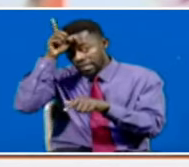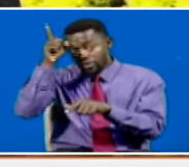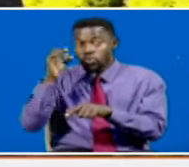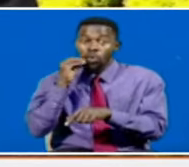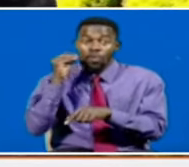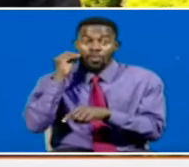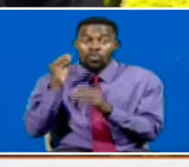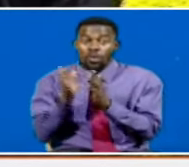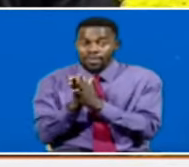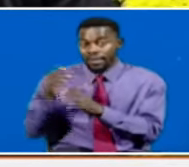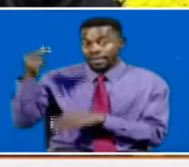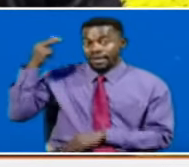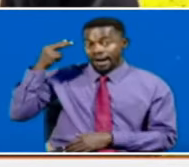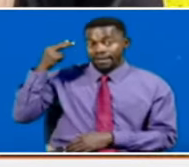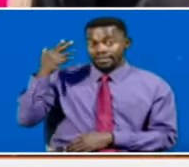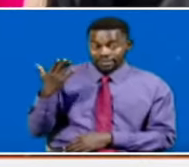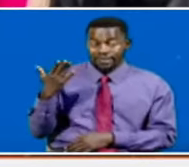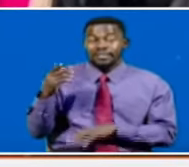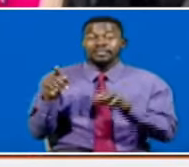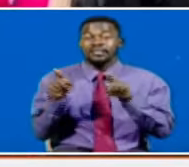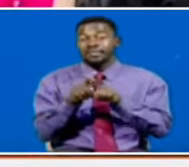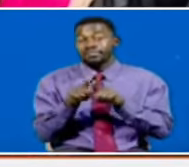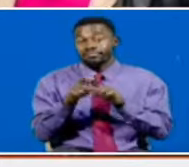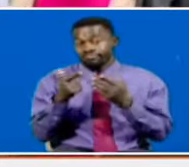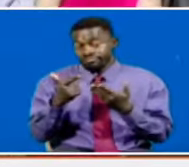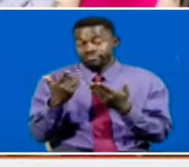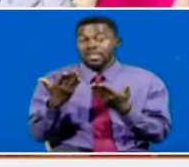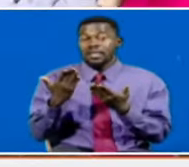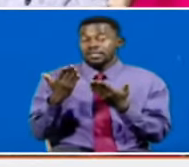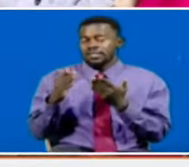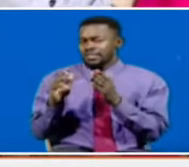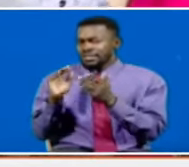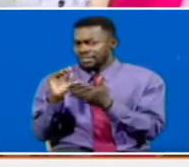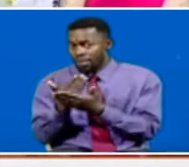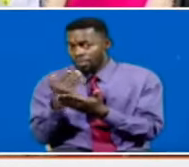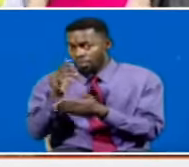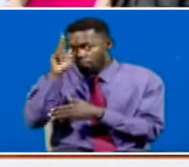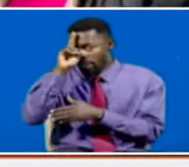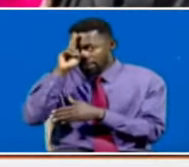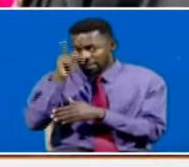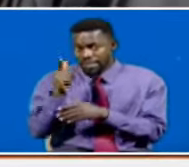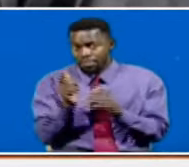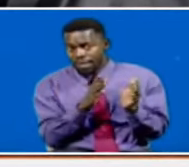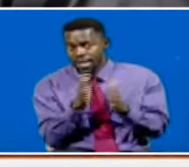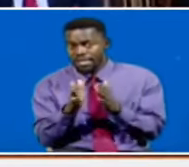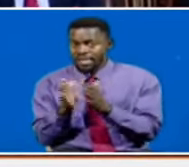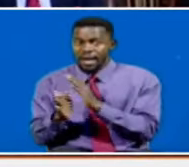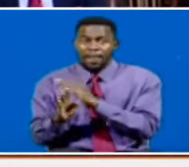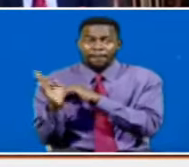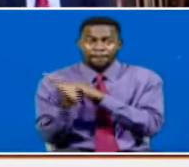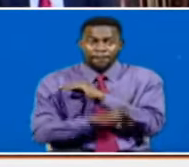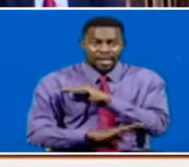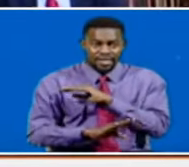This is after a leaked audio clip of a senior police officer in Kisii plotting a scheme to contain him.